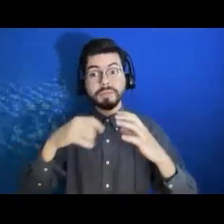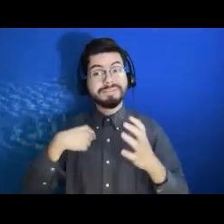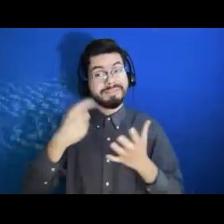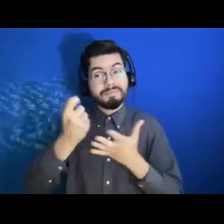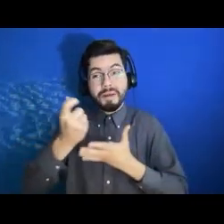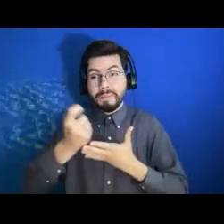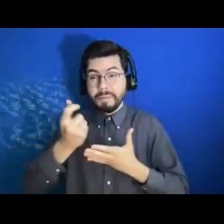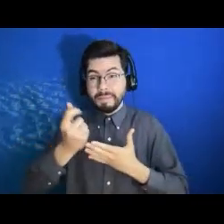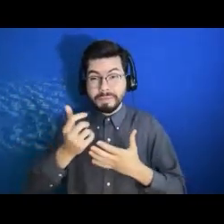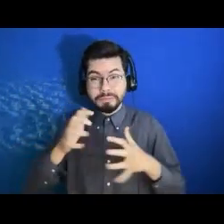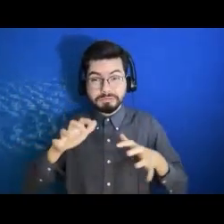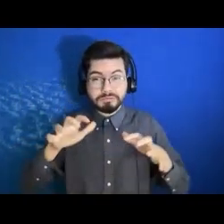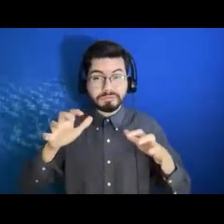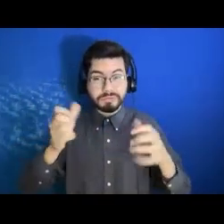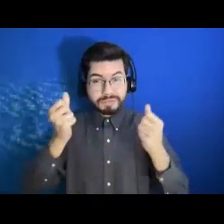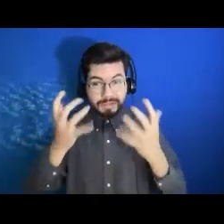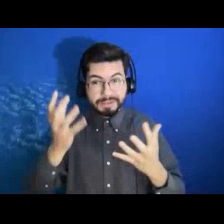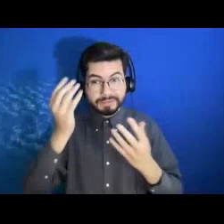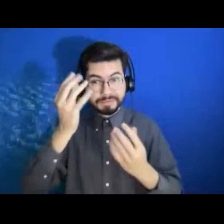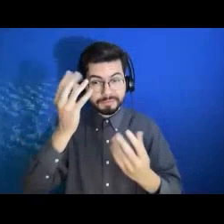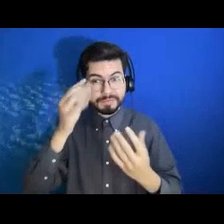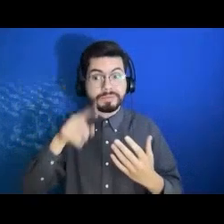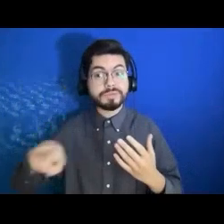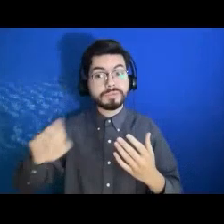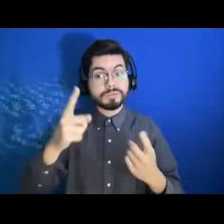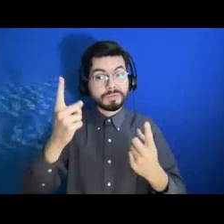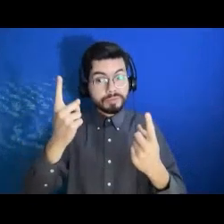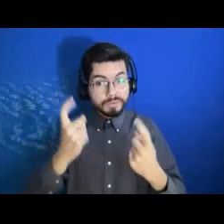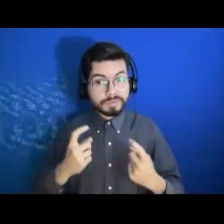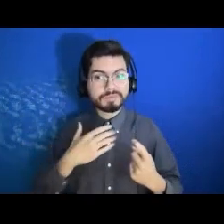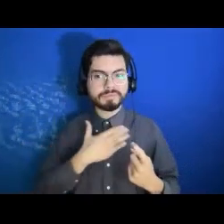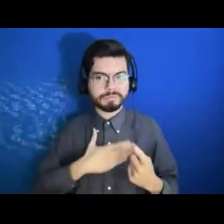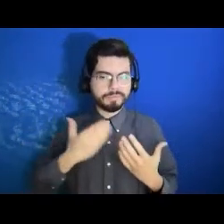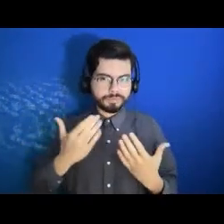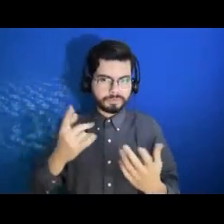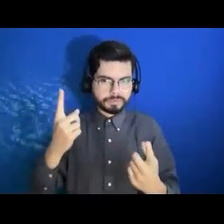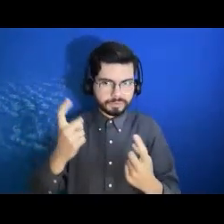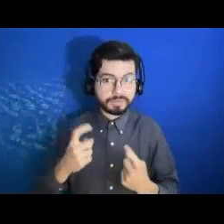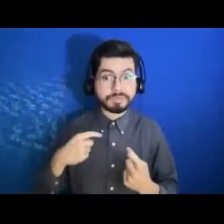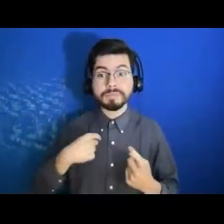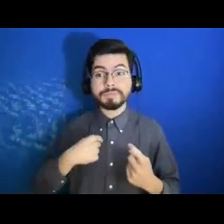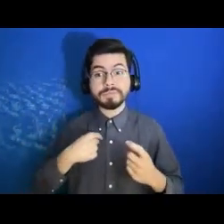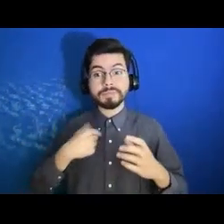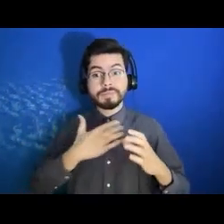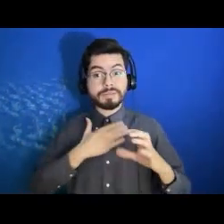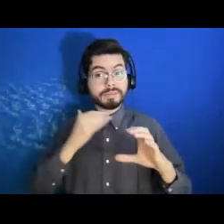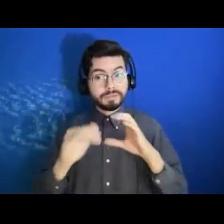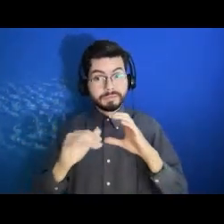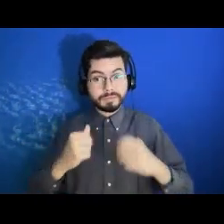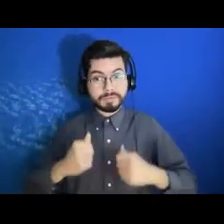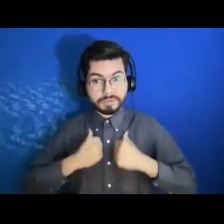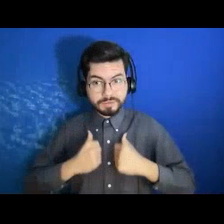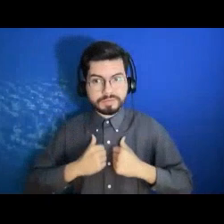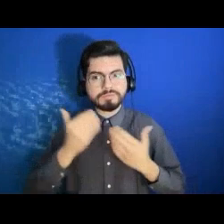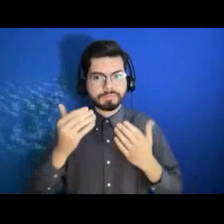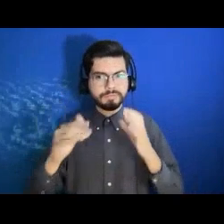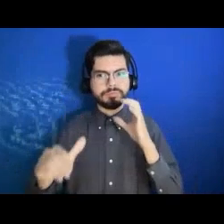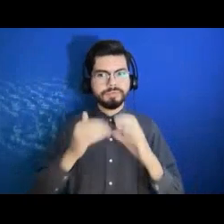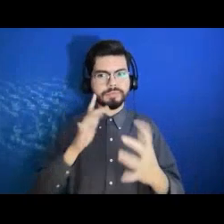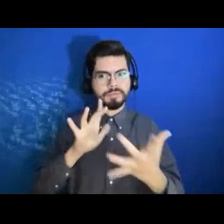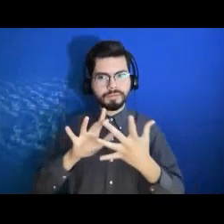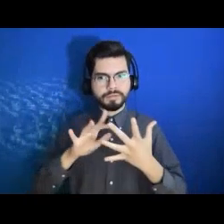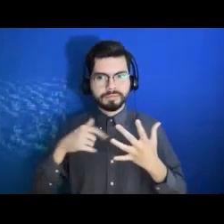ton. So if you have questions, well, I'll definitely take questions. Here's my email. Feel free to email me, and I'll stick